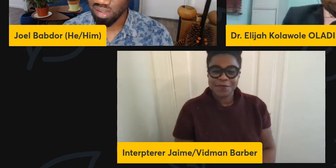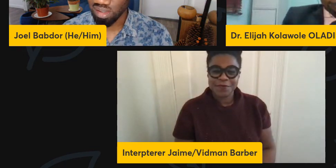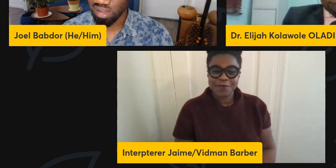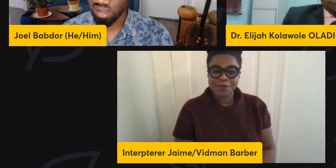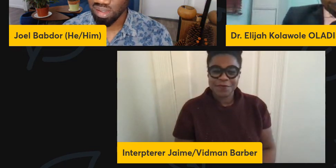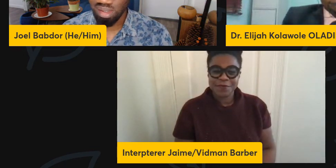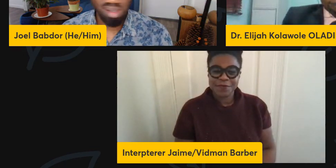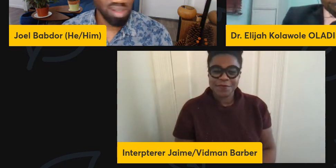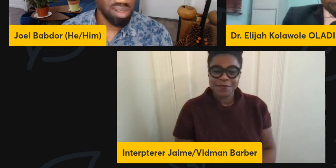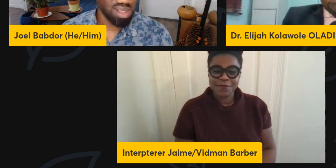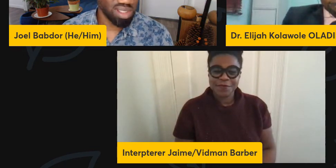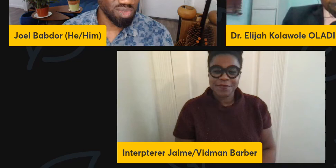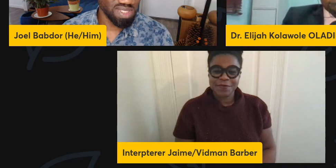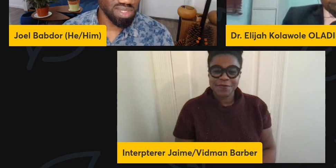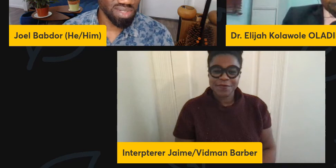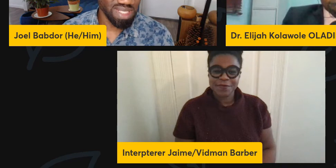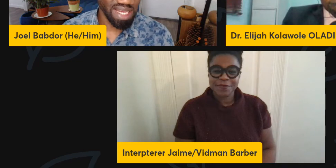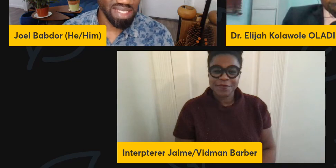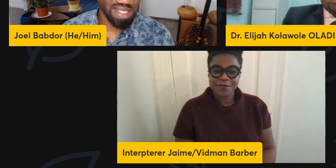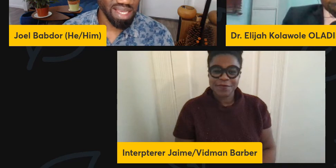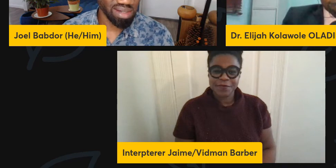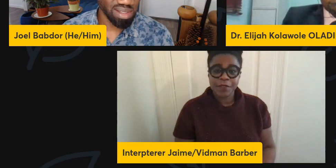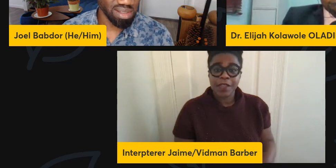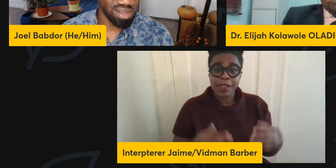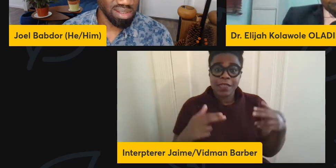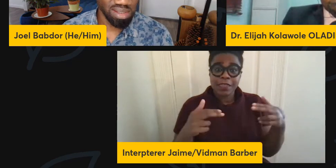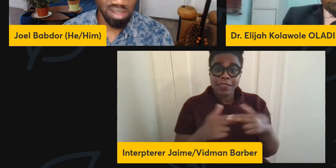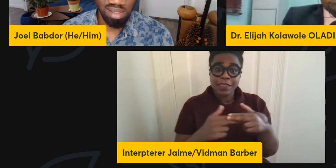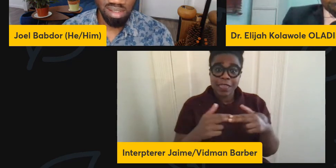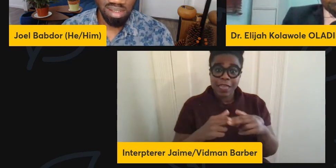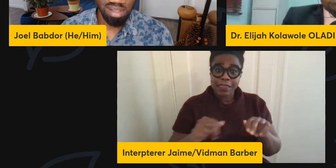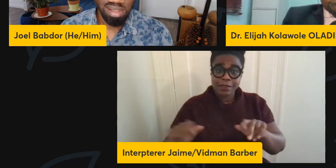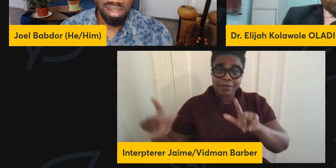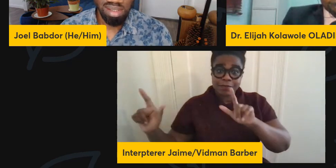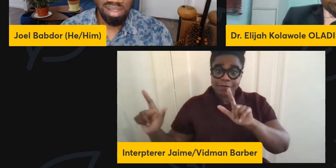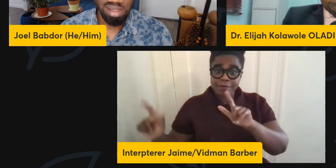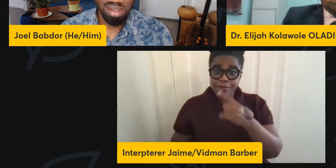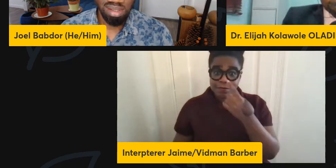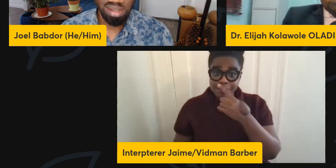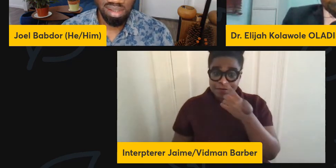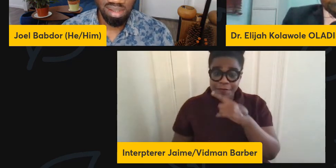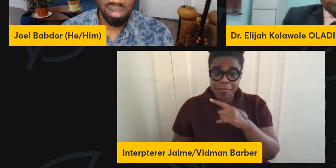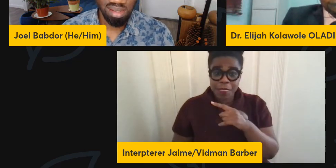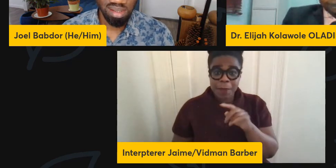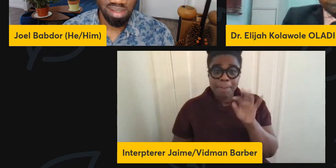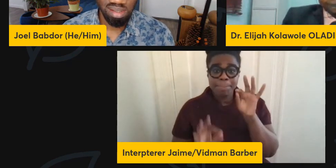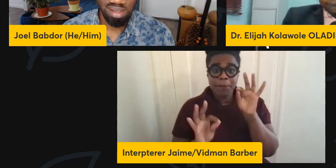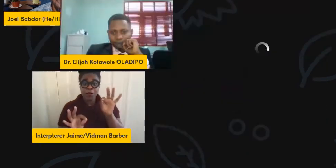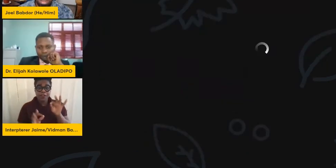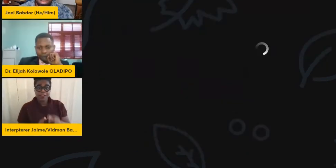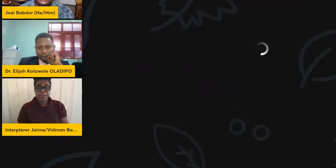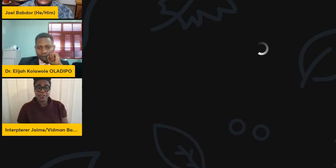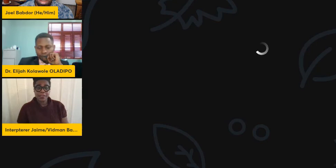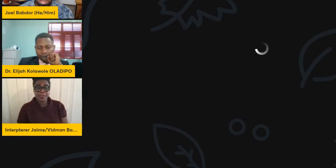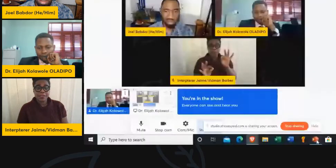And can we see your slides now? Yep, perfect.